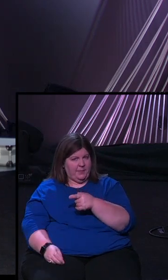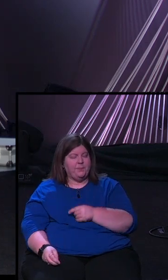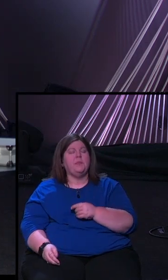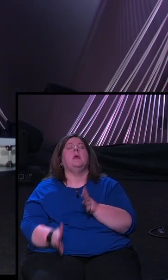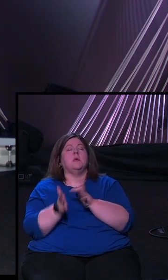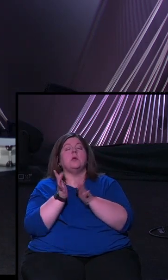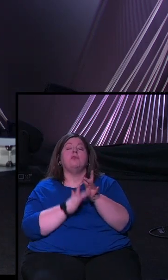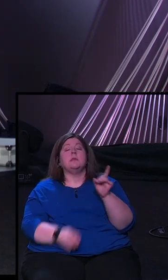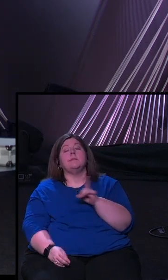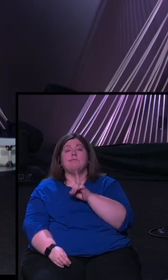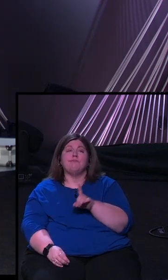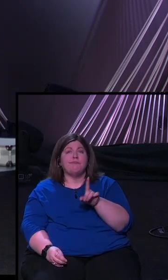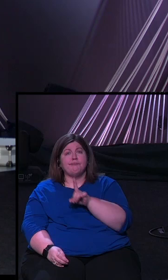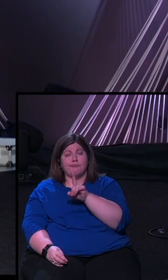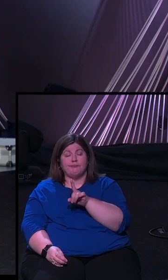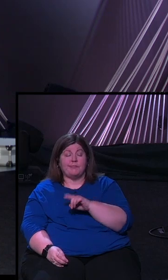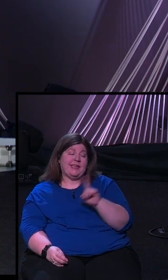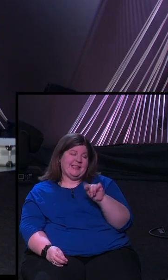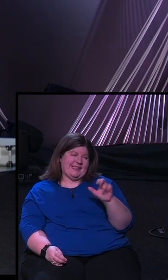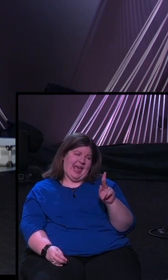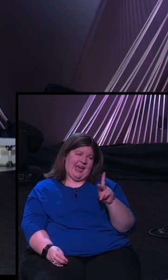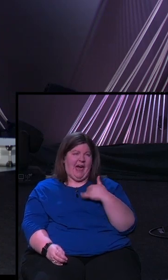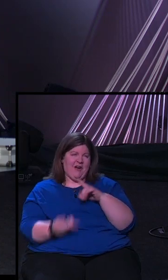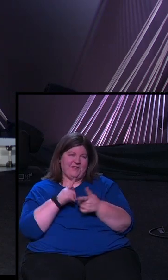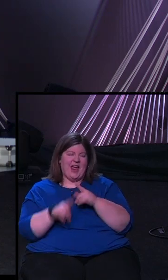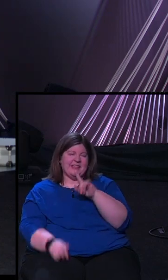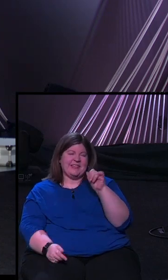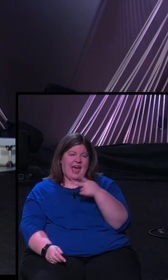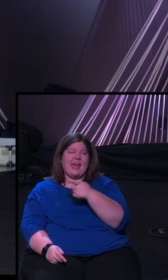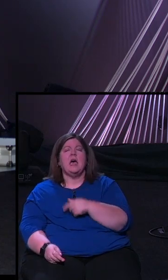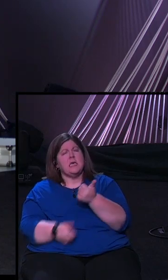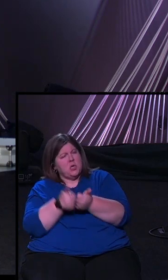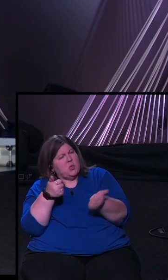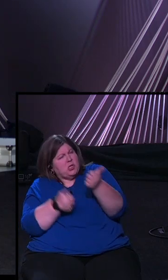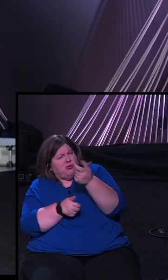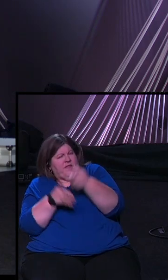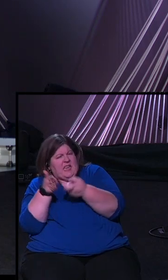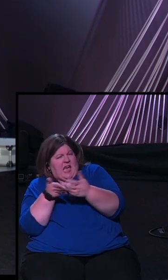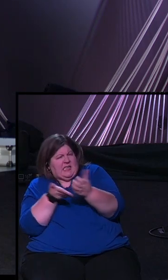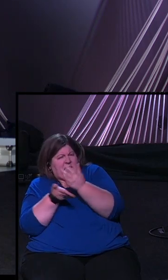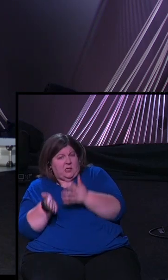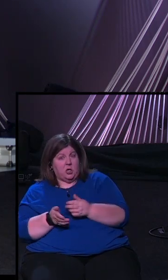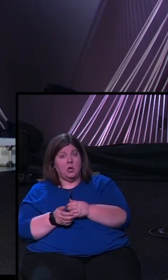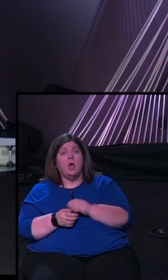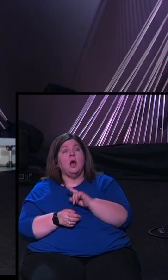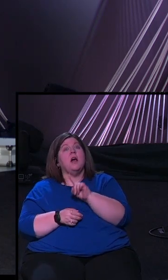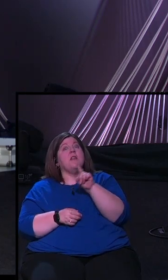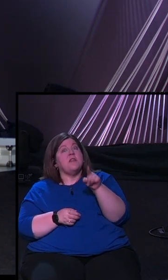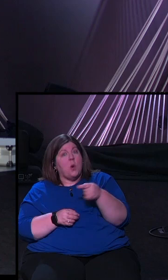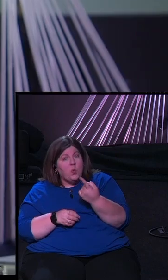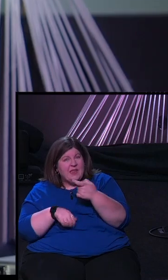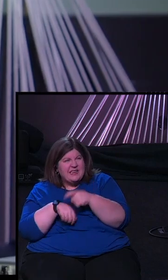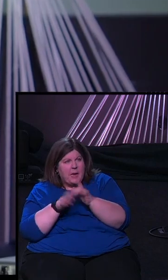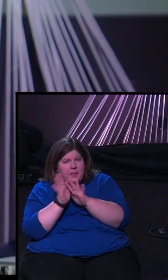into Jericho, and it says Zach, our friend Zach, was the chief tax collector. It's the only time in the whole Bible that actually refers to somebody with that